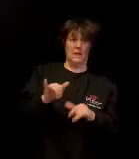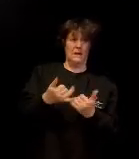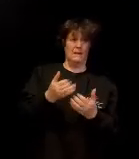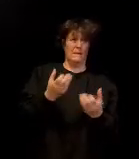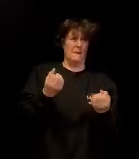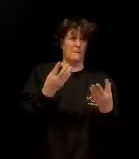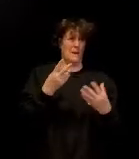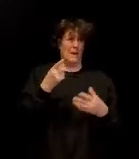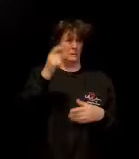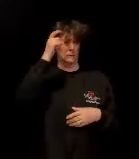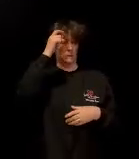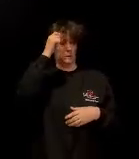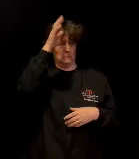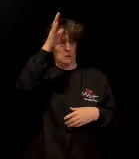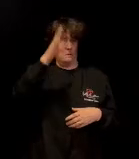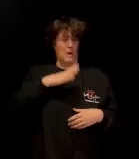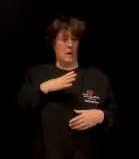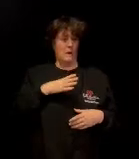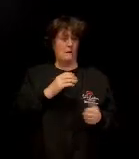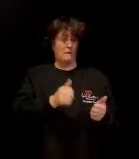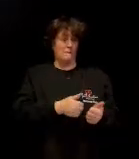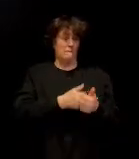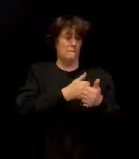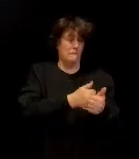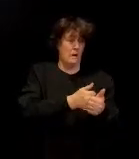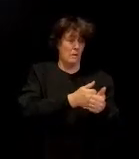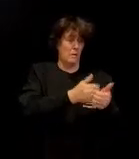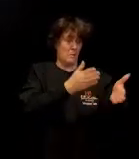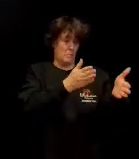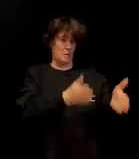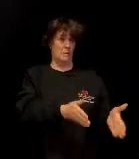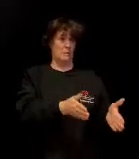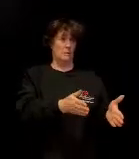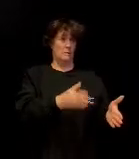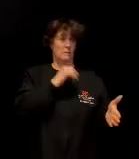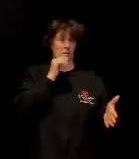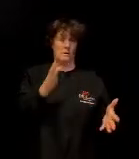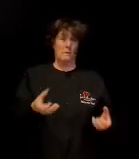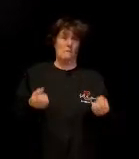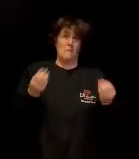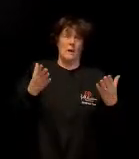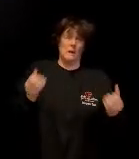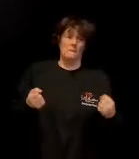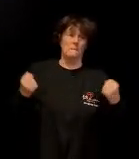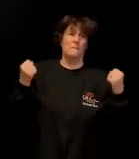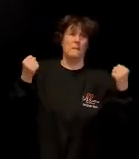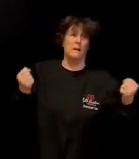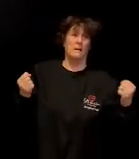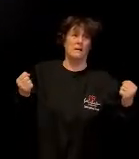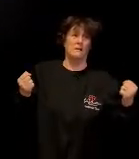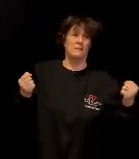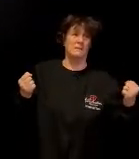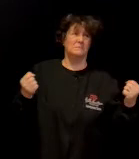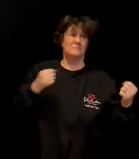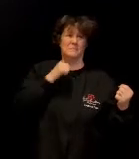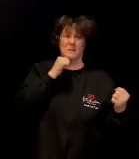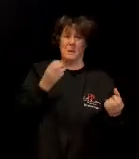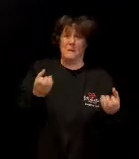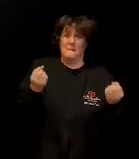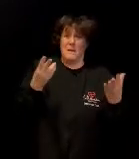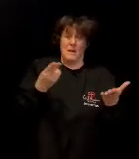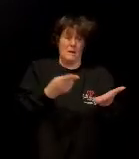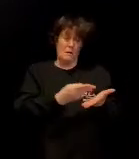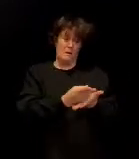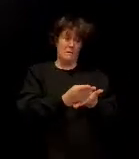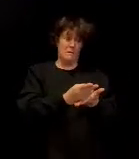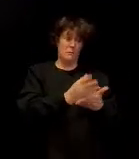many wise men after the flesh, not many mighty, not many noble, are called.